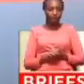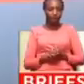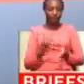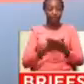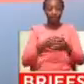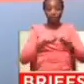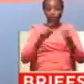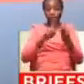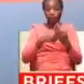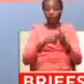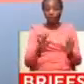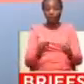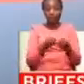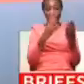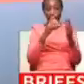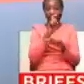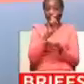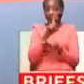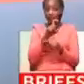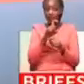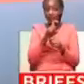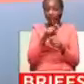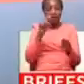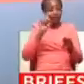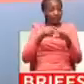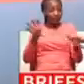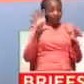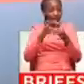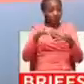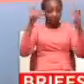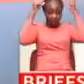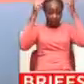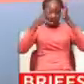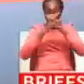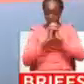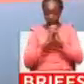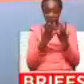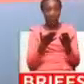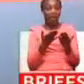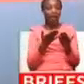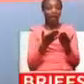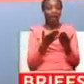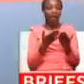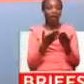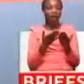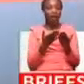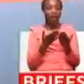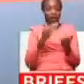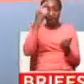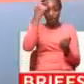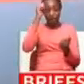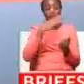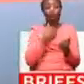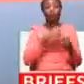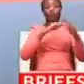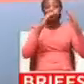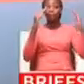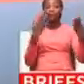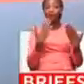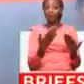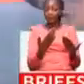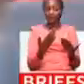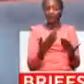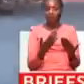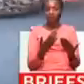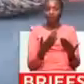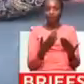sacrificing a chicken, but as you get deeper in, you'll be sacrificing big things you know, because you want big things, you want bigger and bigger